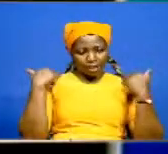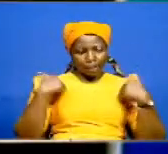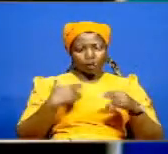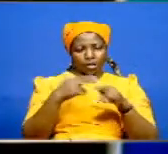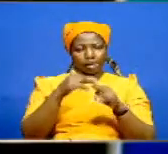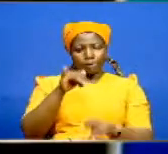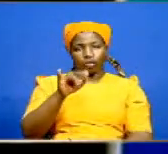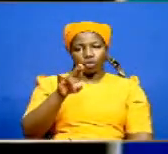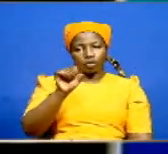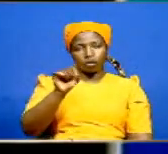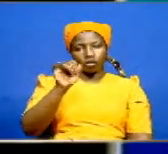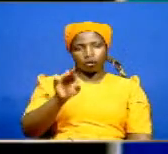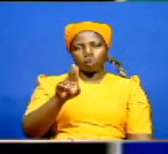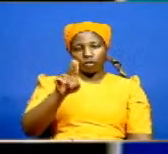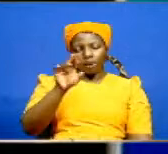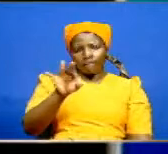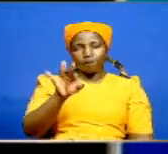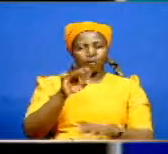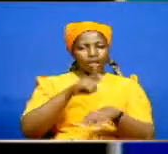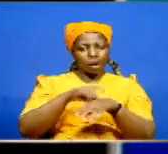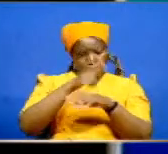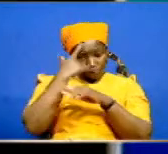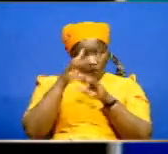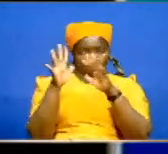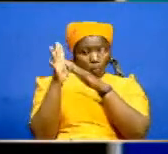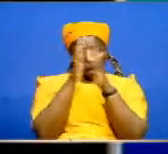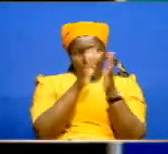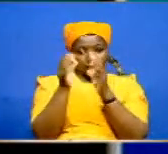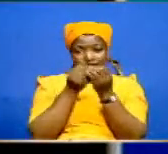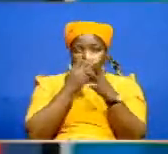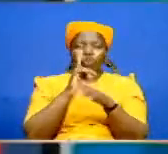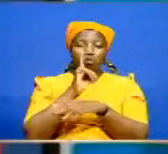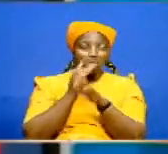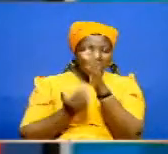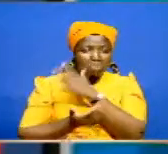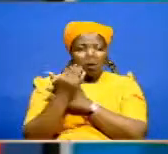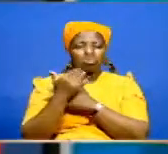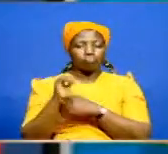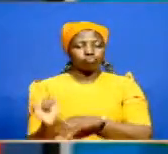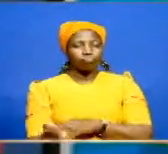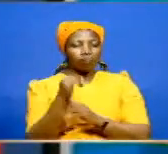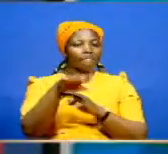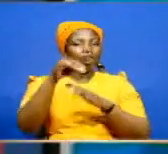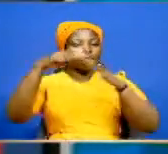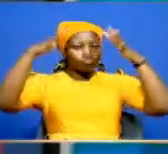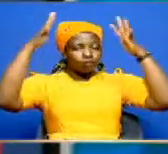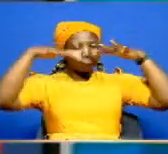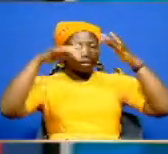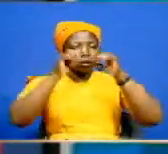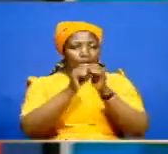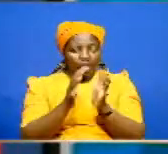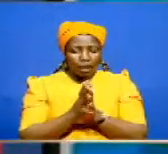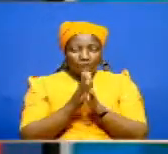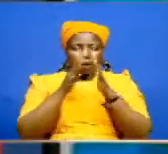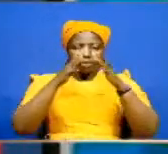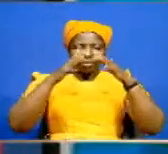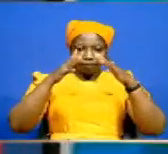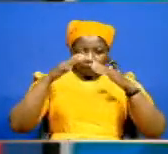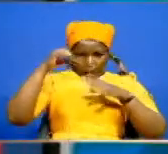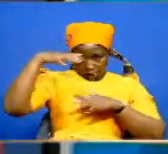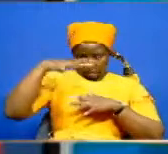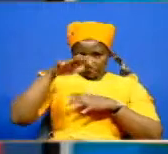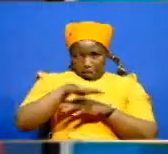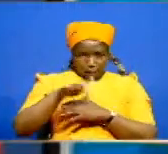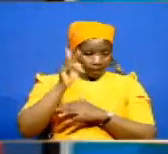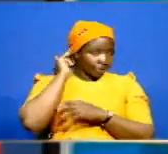Time now for your Channel 1 weather updates. And tomorrow morning, we'll be waking up to rains accompanied by sunny intervals in areas of Kisii